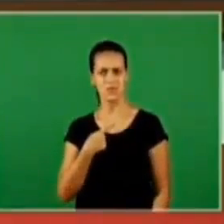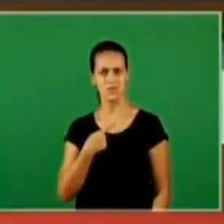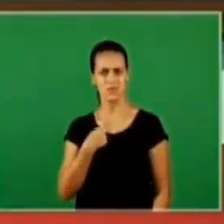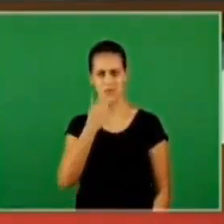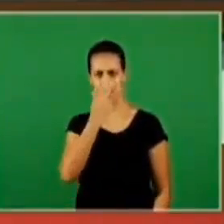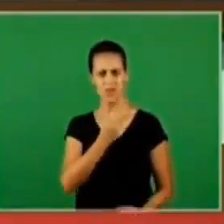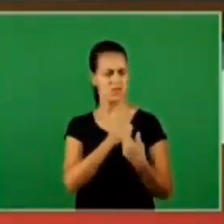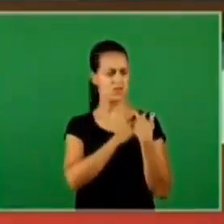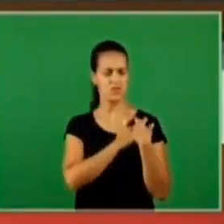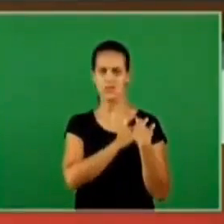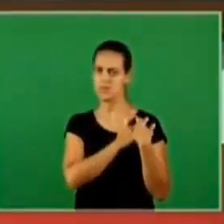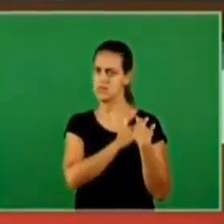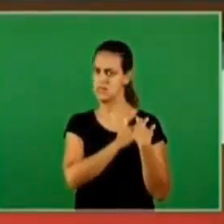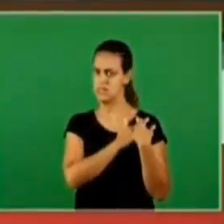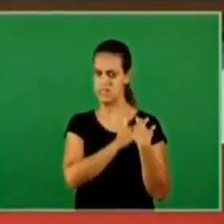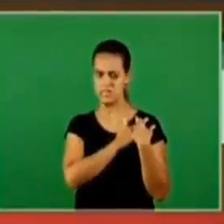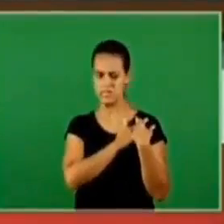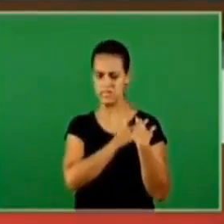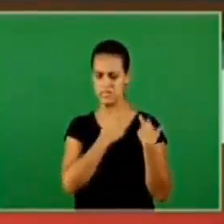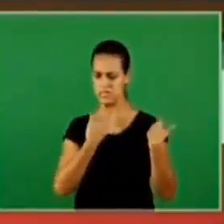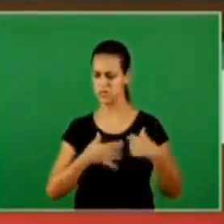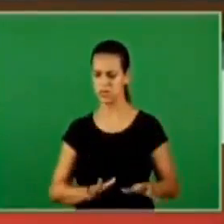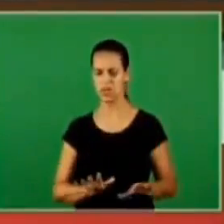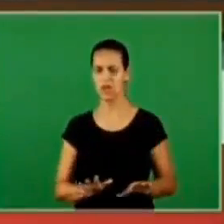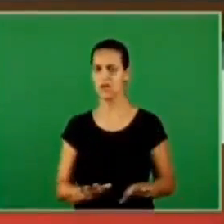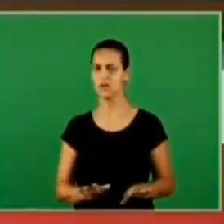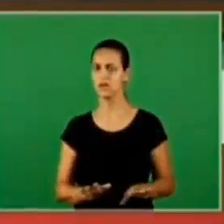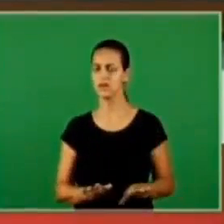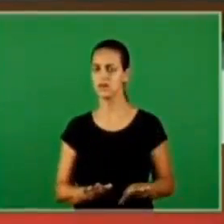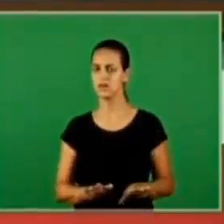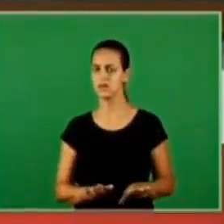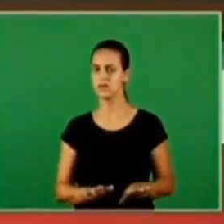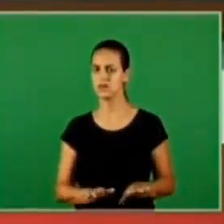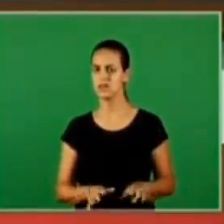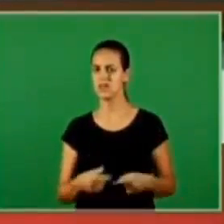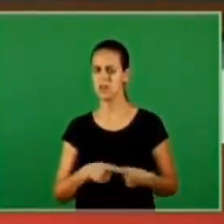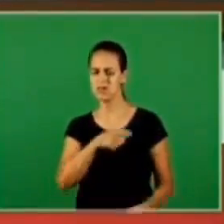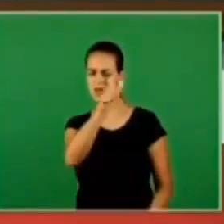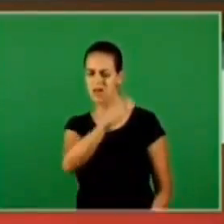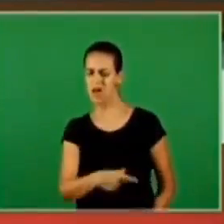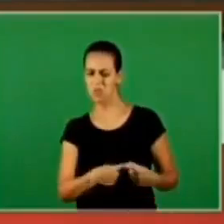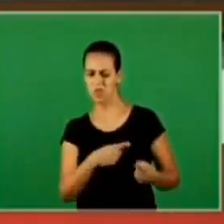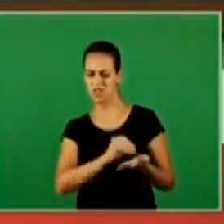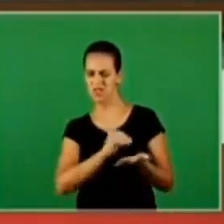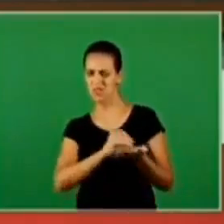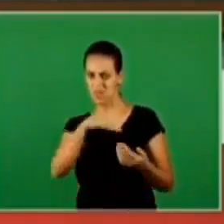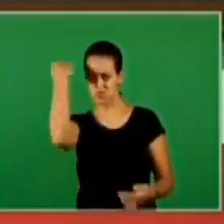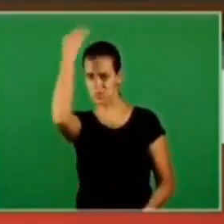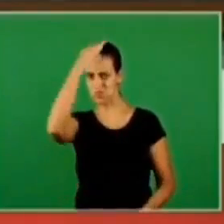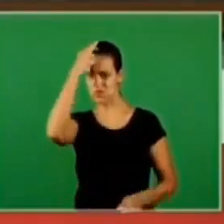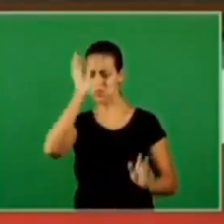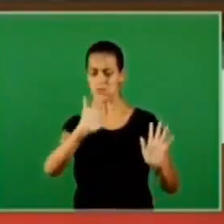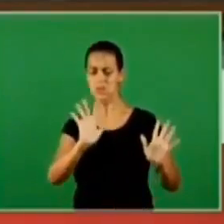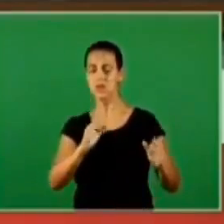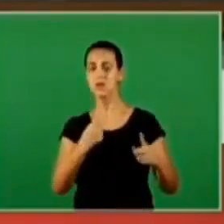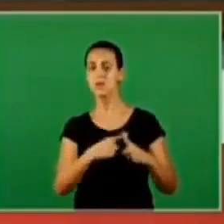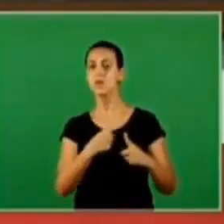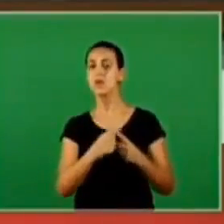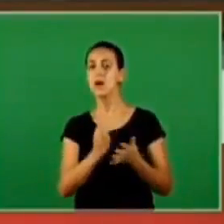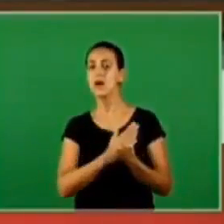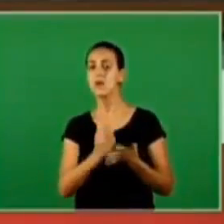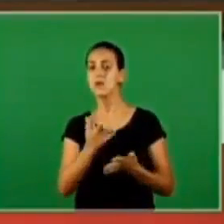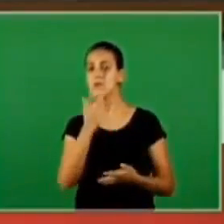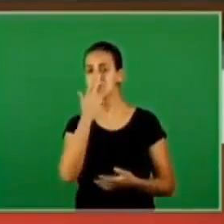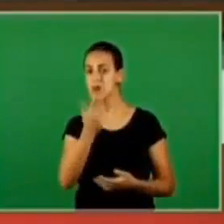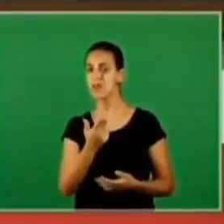pastors don't have the means to. It's not that they are not spiritual, they are spiritual. But